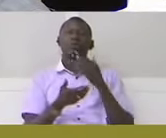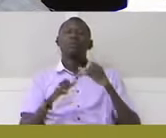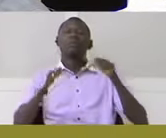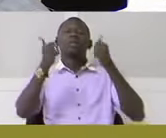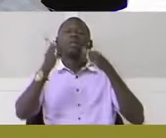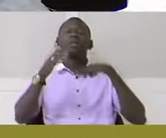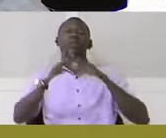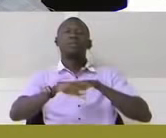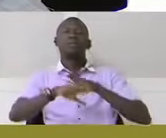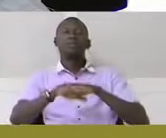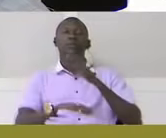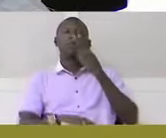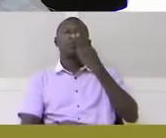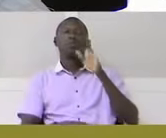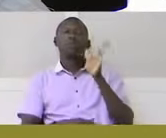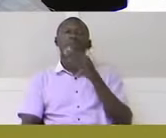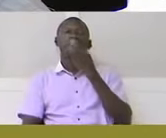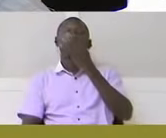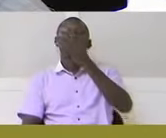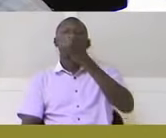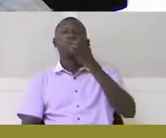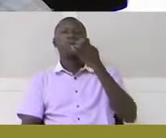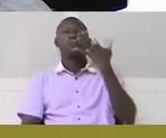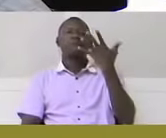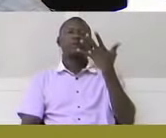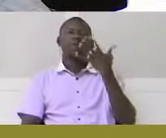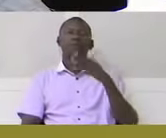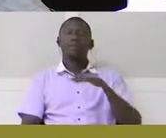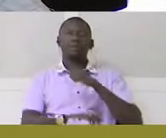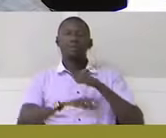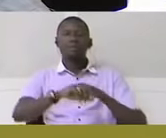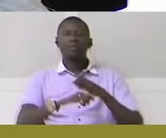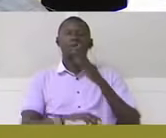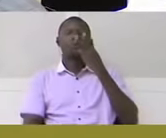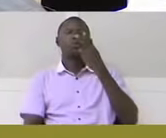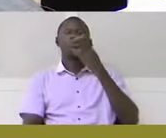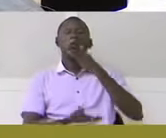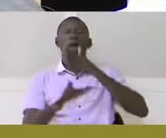at 2:45, and 2:30 we were all seated here.